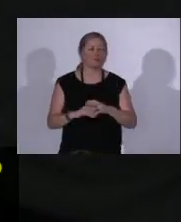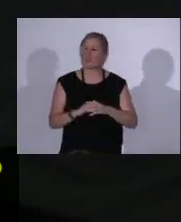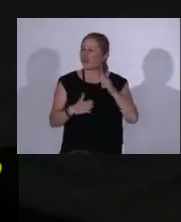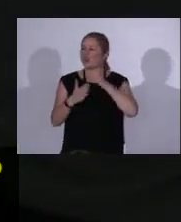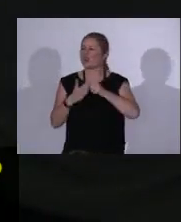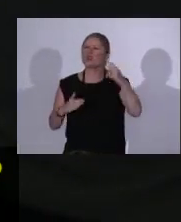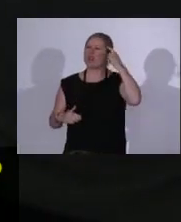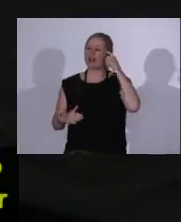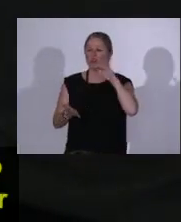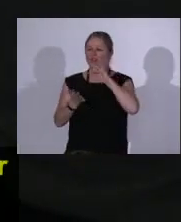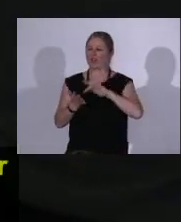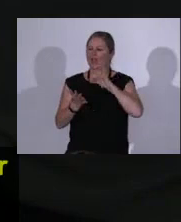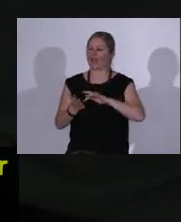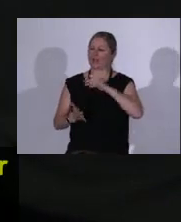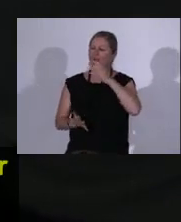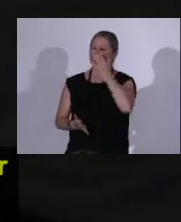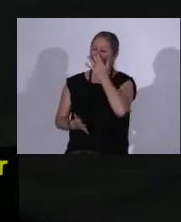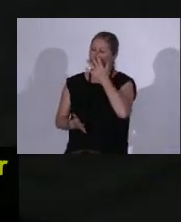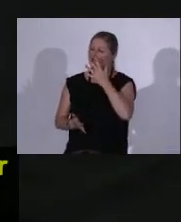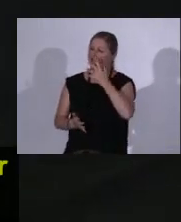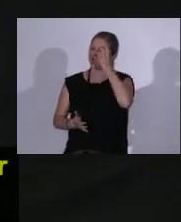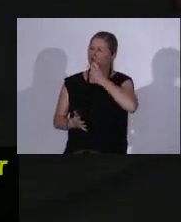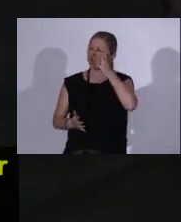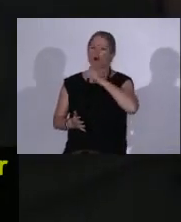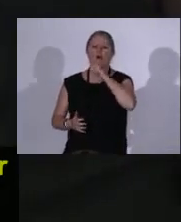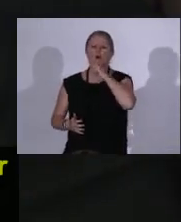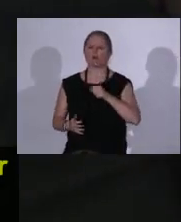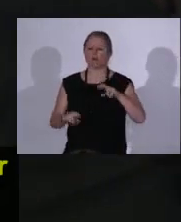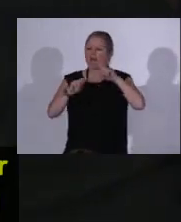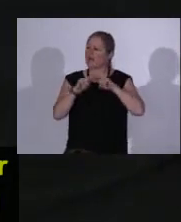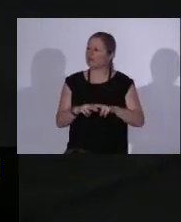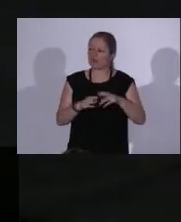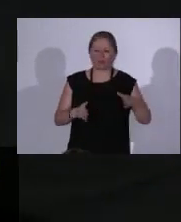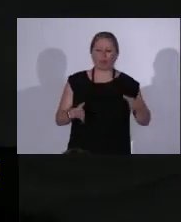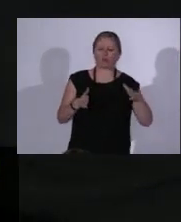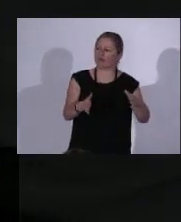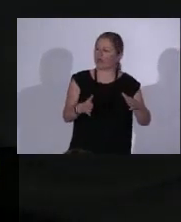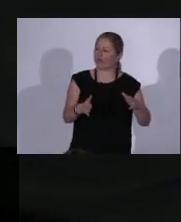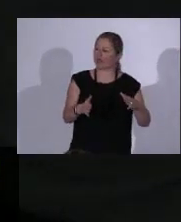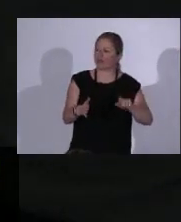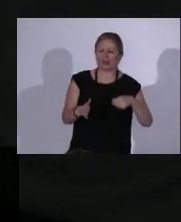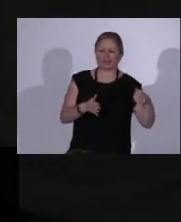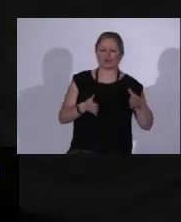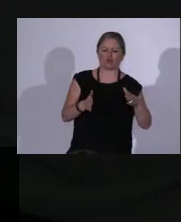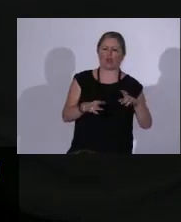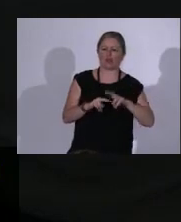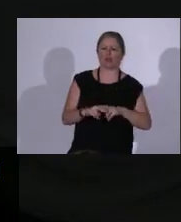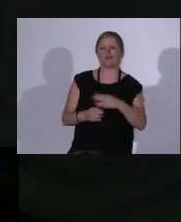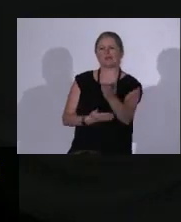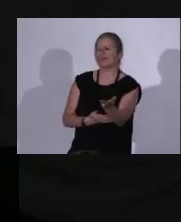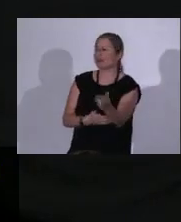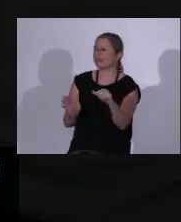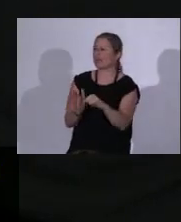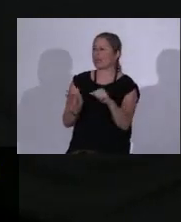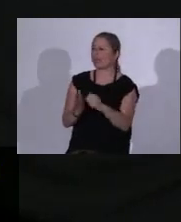a middle-aged to older gentleman who's sitting on the side of the road on the footpath, who's asking you for money.